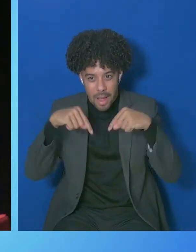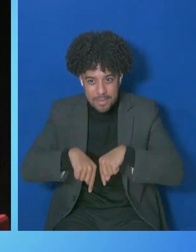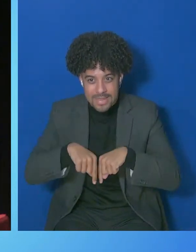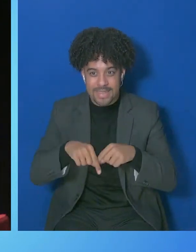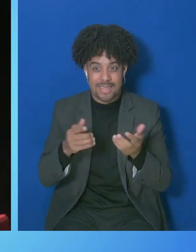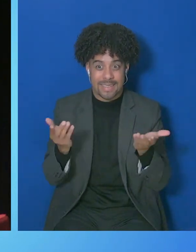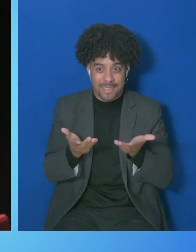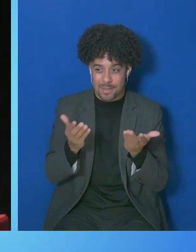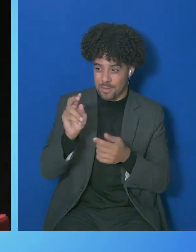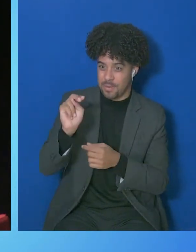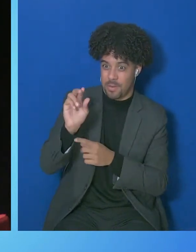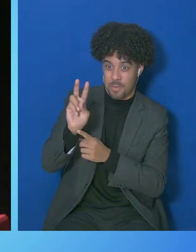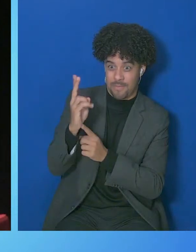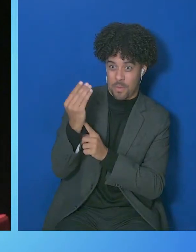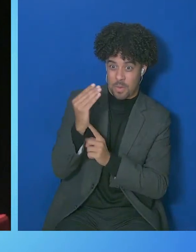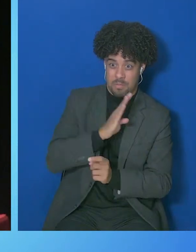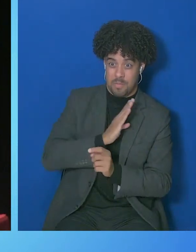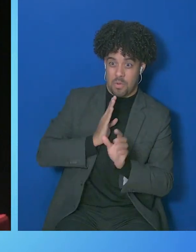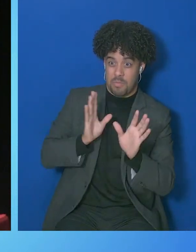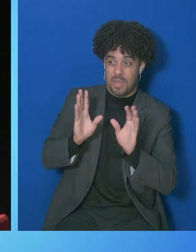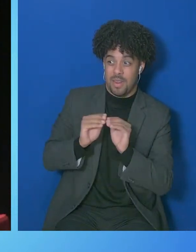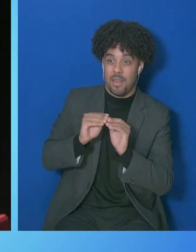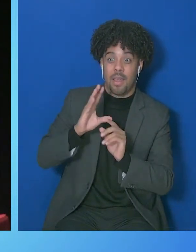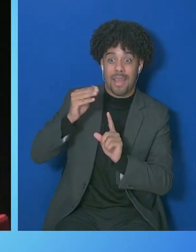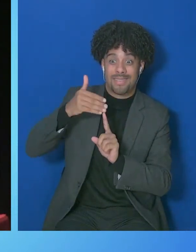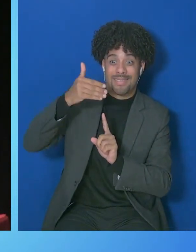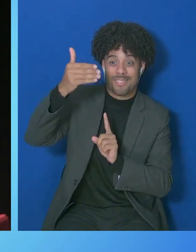more about our early learning program.